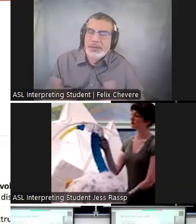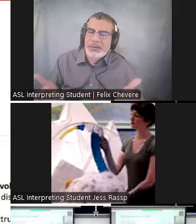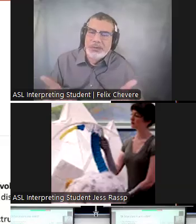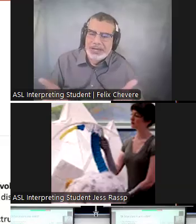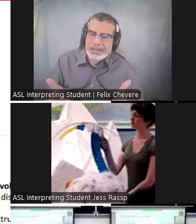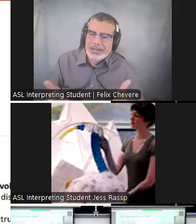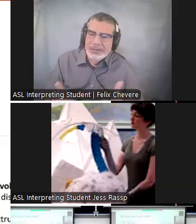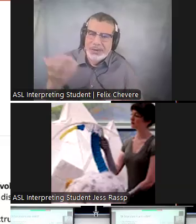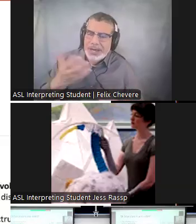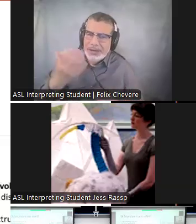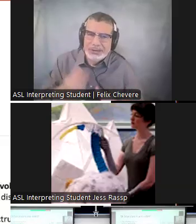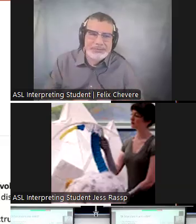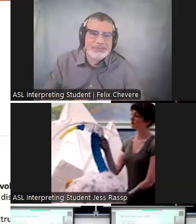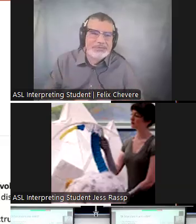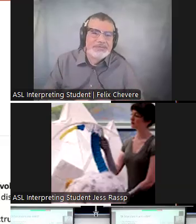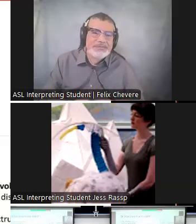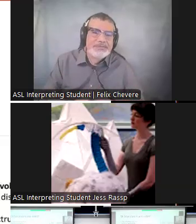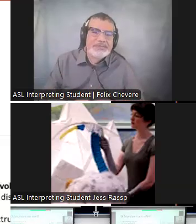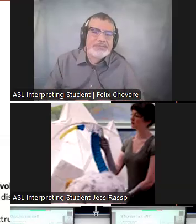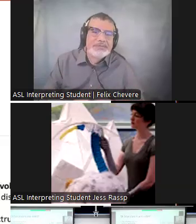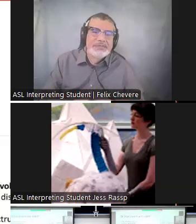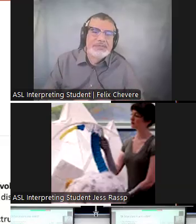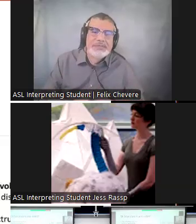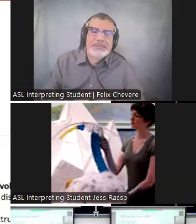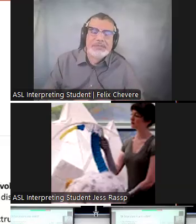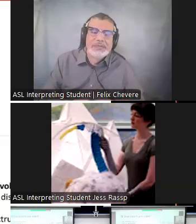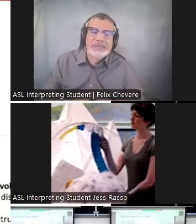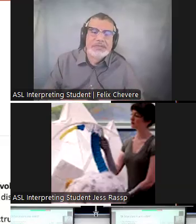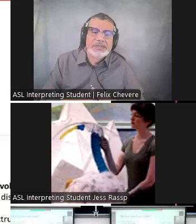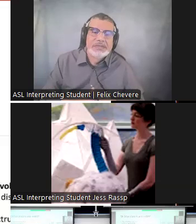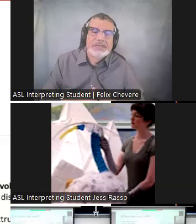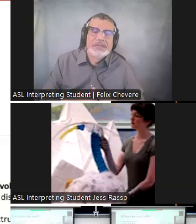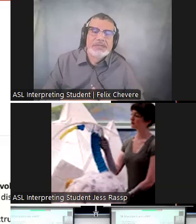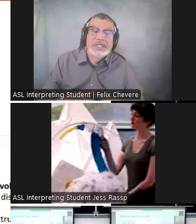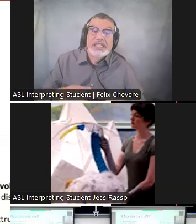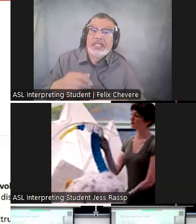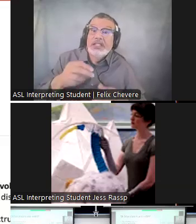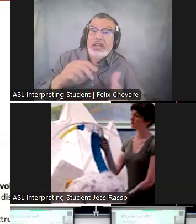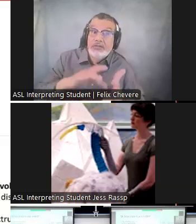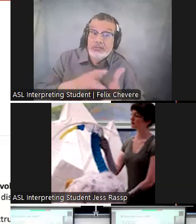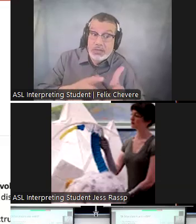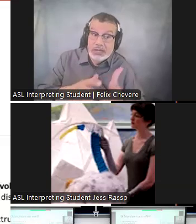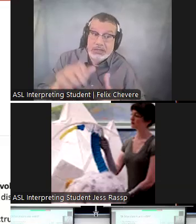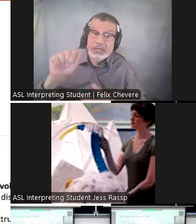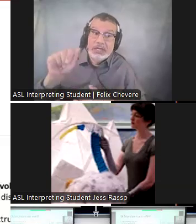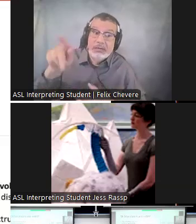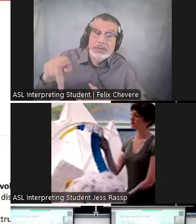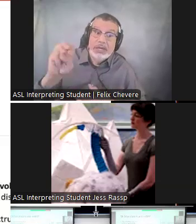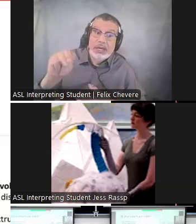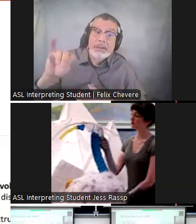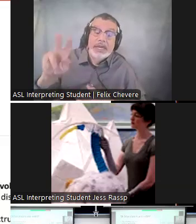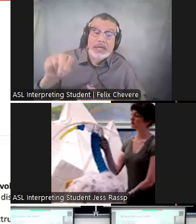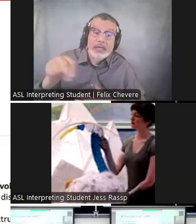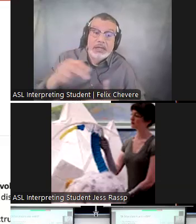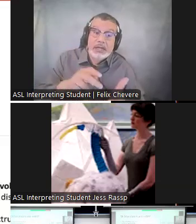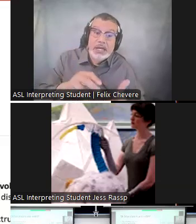Good. All right. So we also have ones that inhibit it. You'll see Apamyn is here, right? And actually Prozac